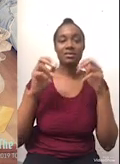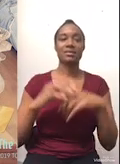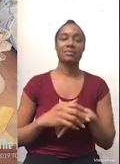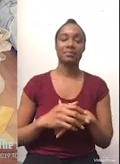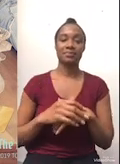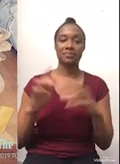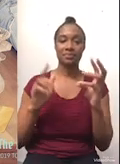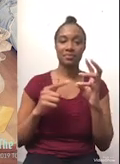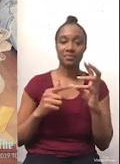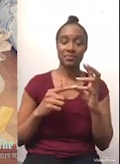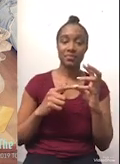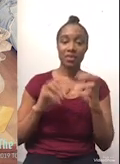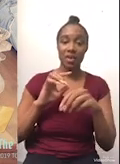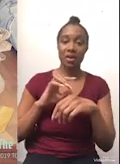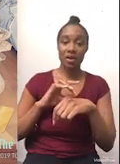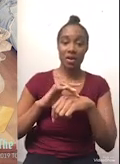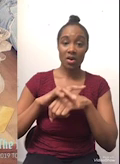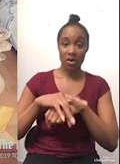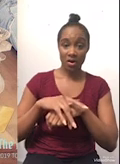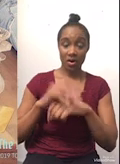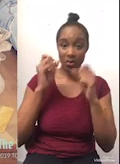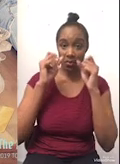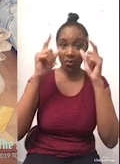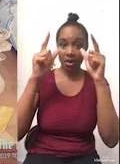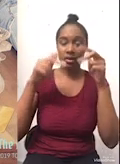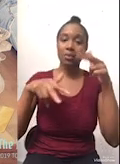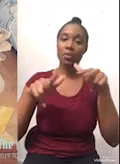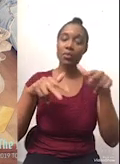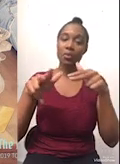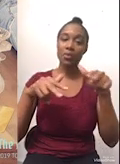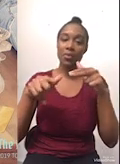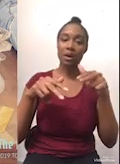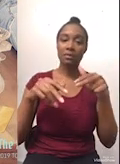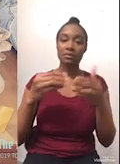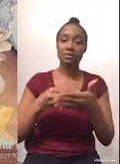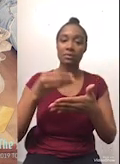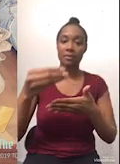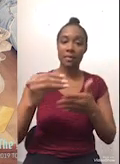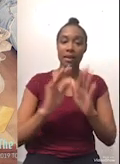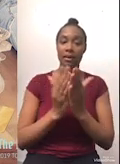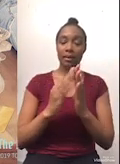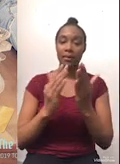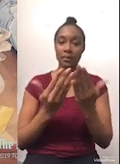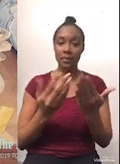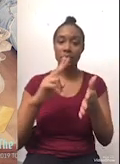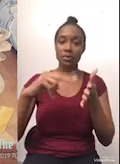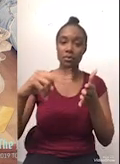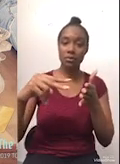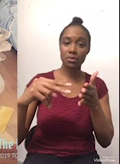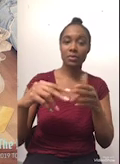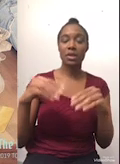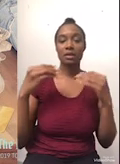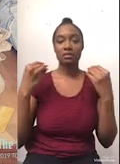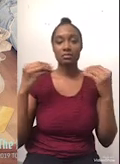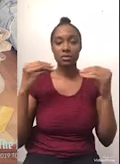in the morning and take a walk. I go to the bookstore and purchase books to read. I shop for clothes often as well.